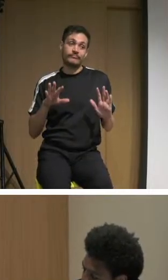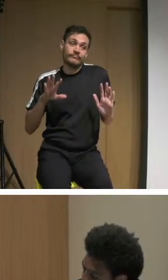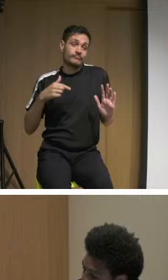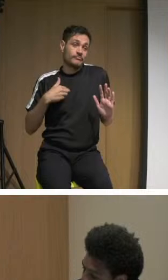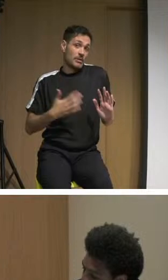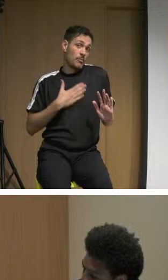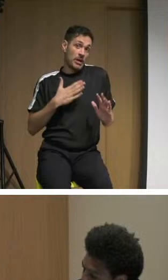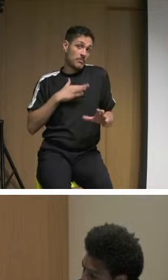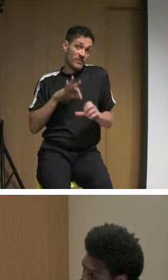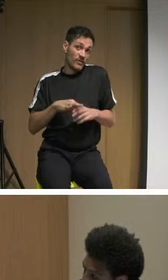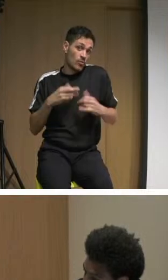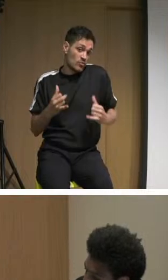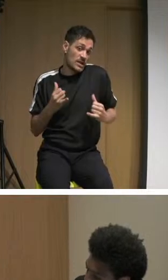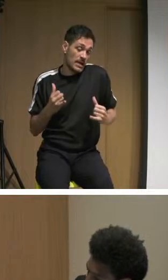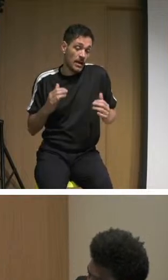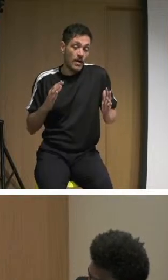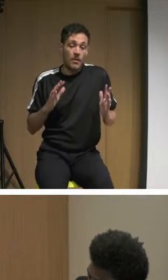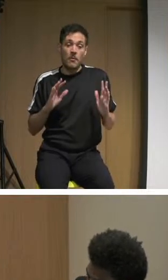forward with the vote right now, too.